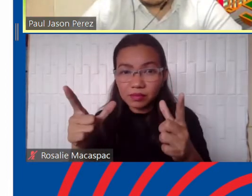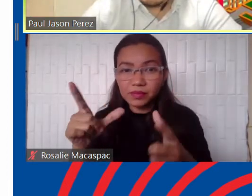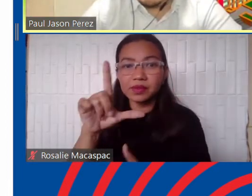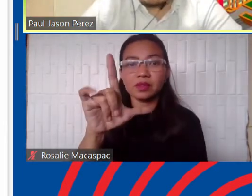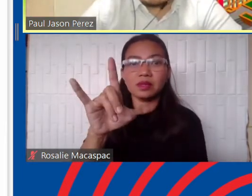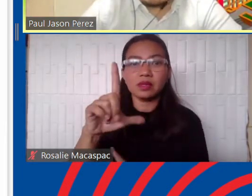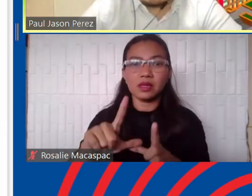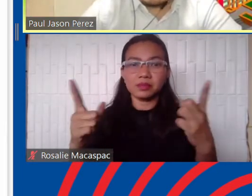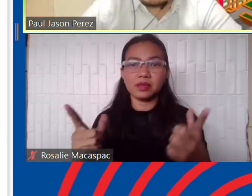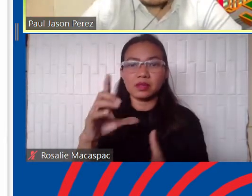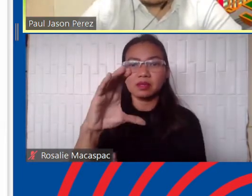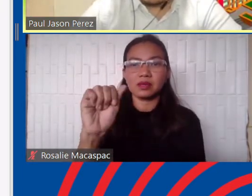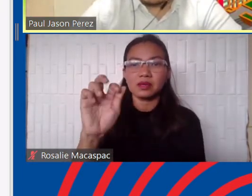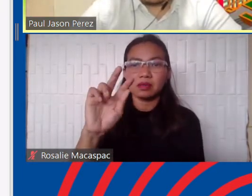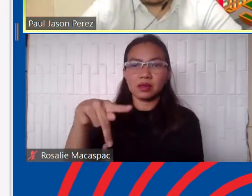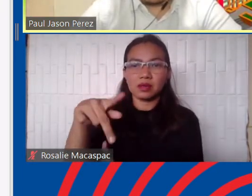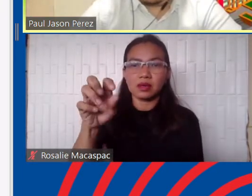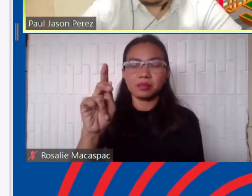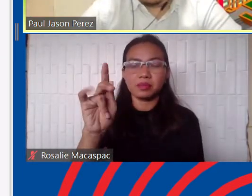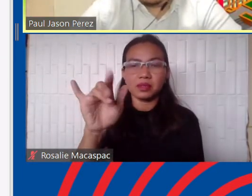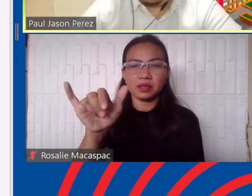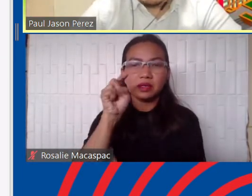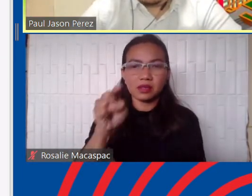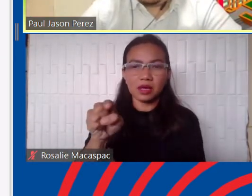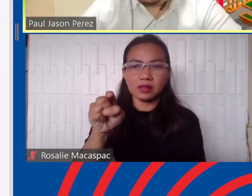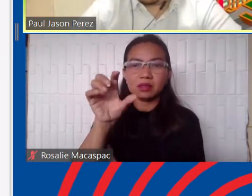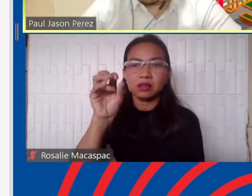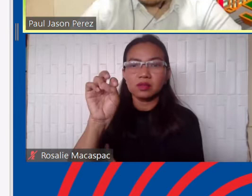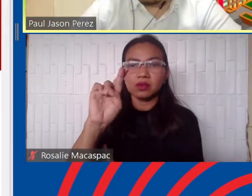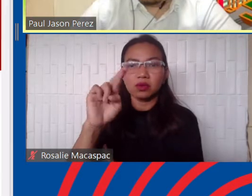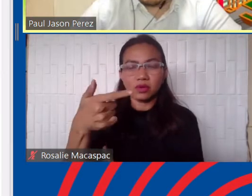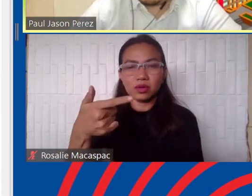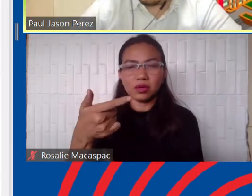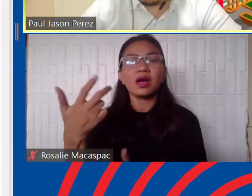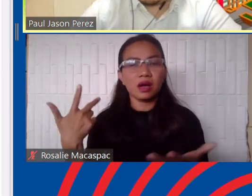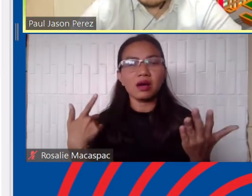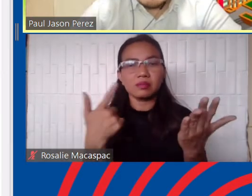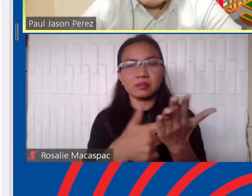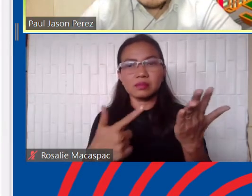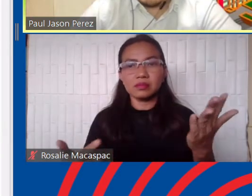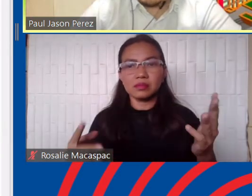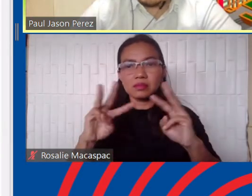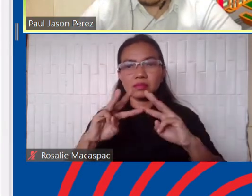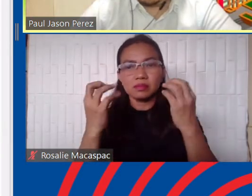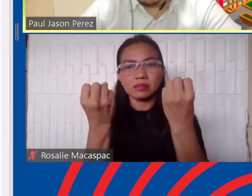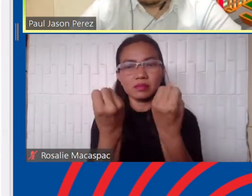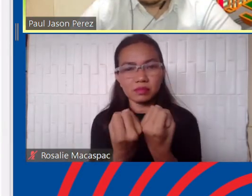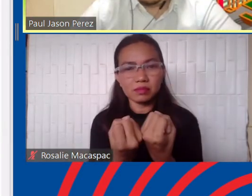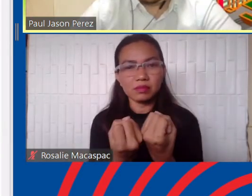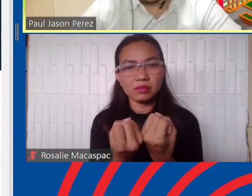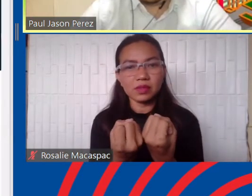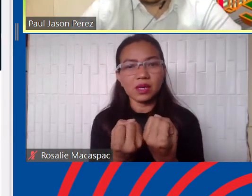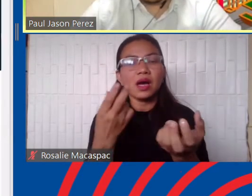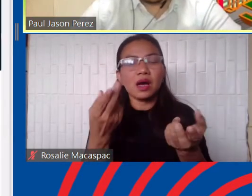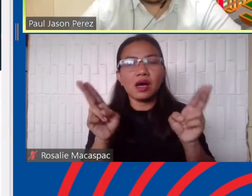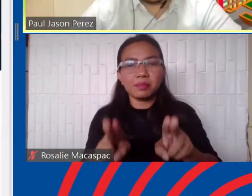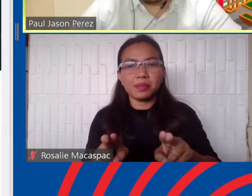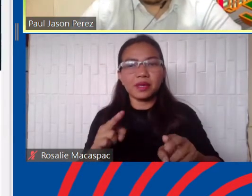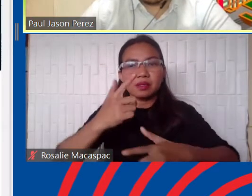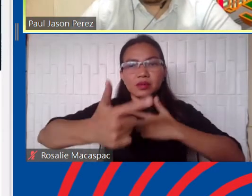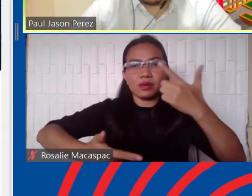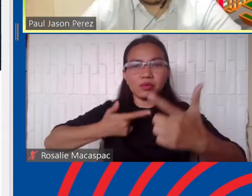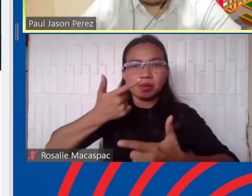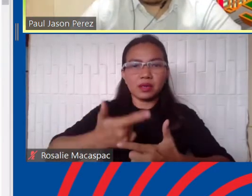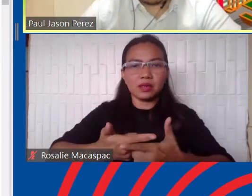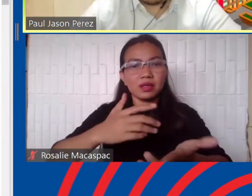librarycarpentry.org, you will see there a list of workshops that are happening globally. So some of